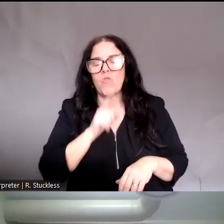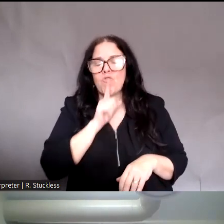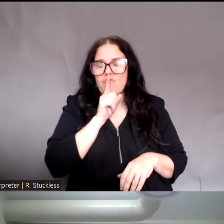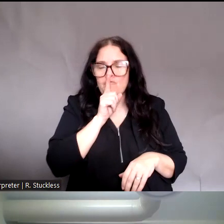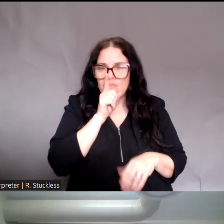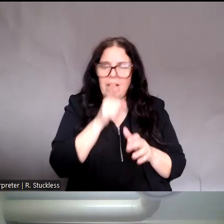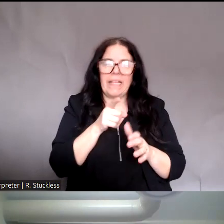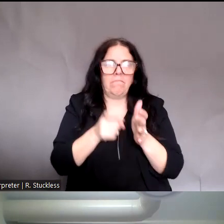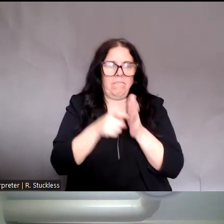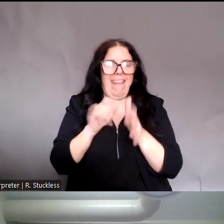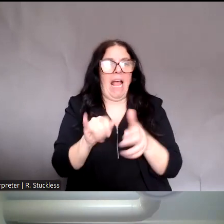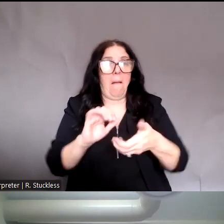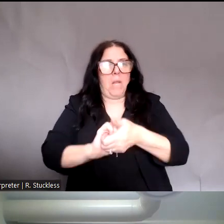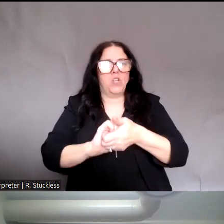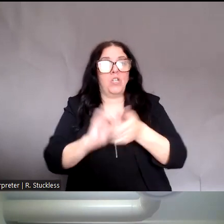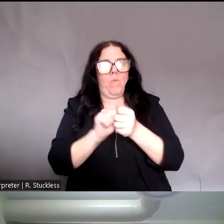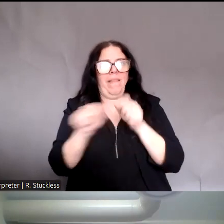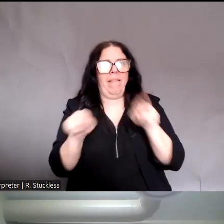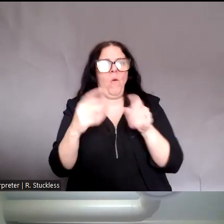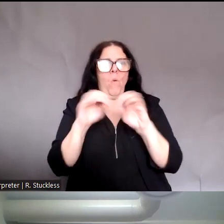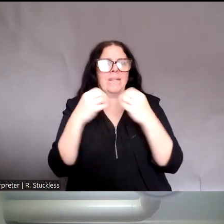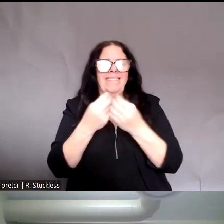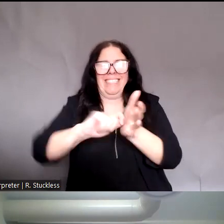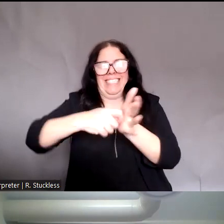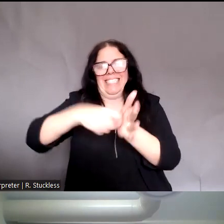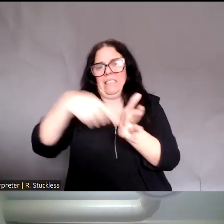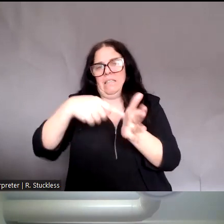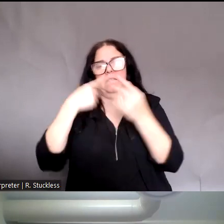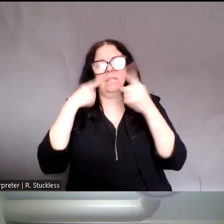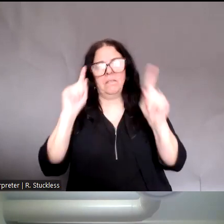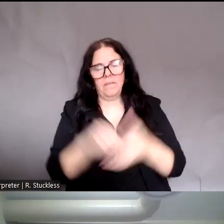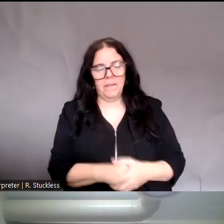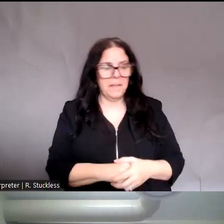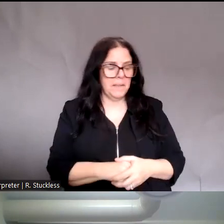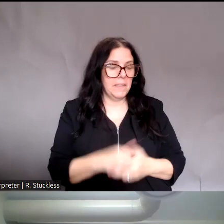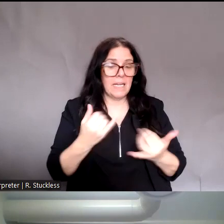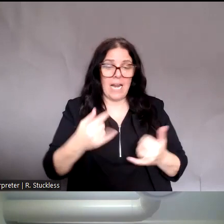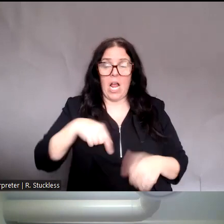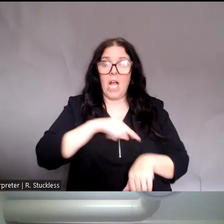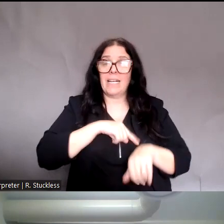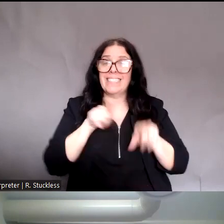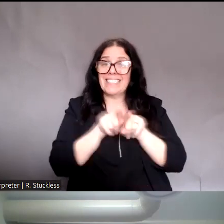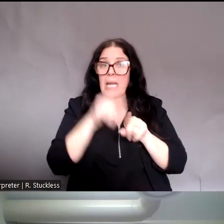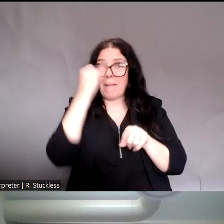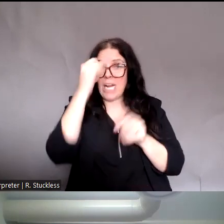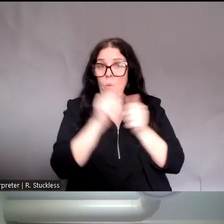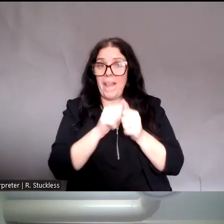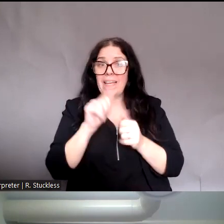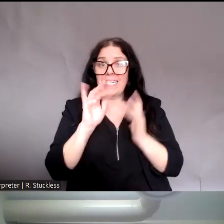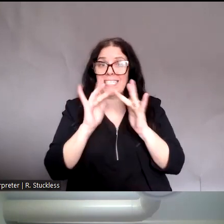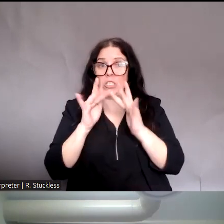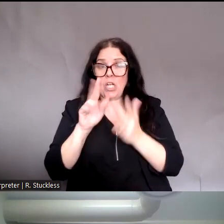three-way partnership with these two other organizations. We're doing the same thing with our digital literacy as well. That program right